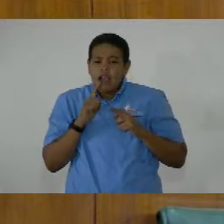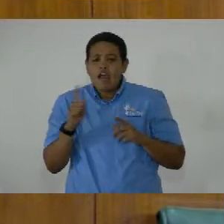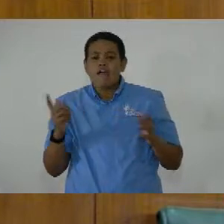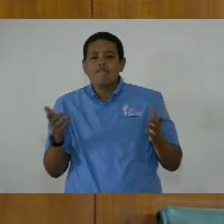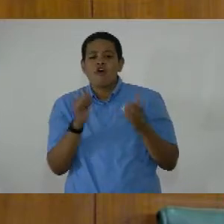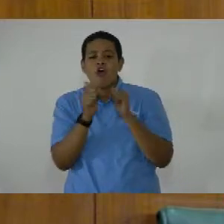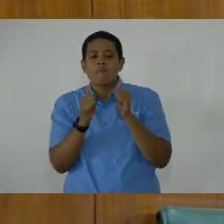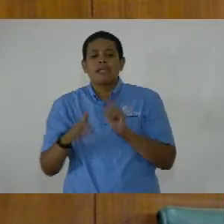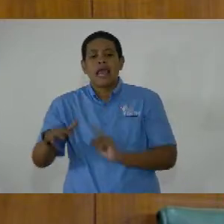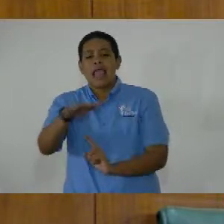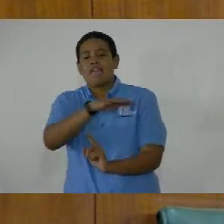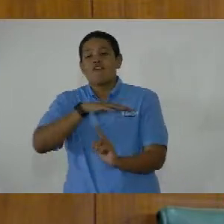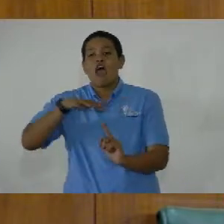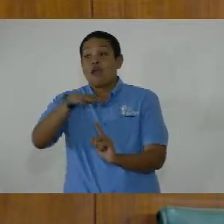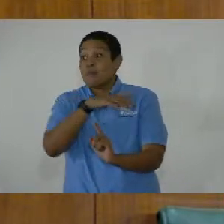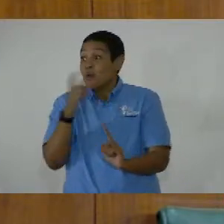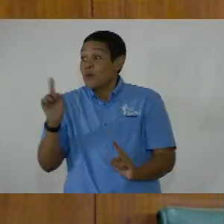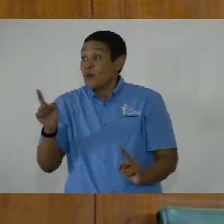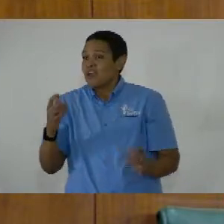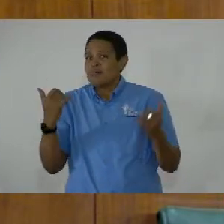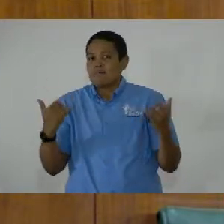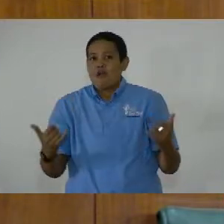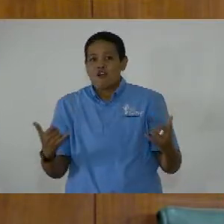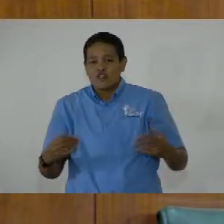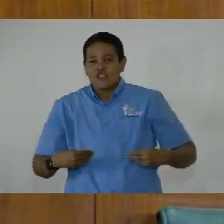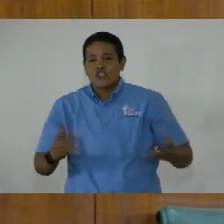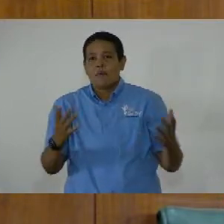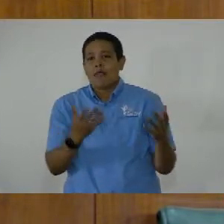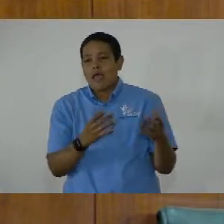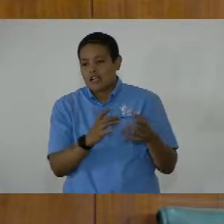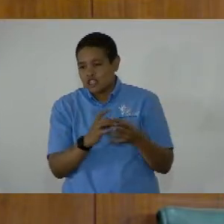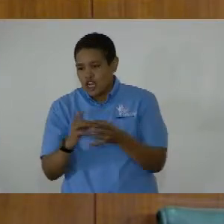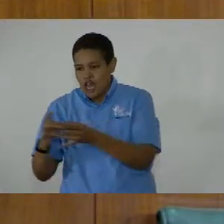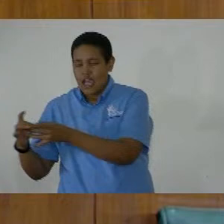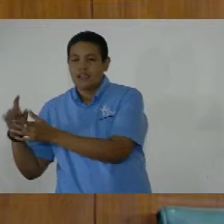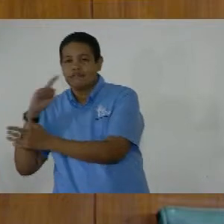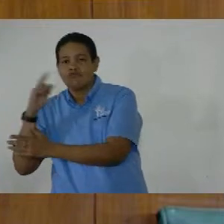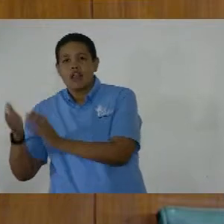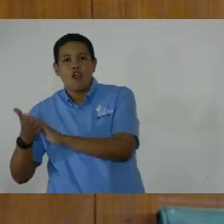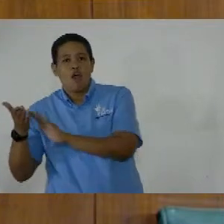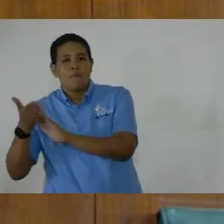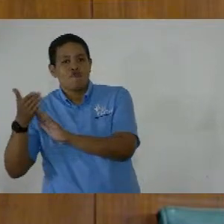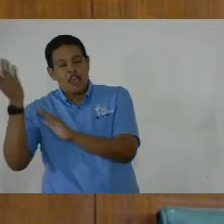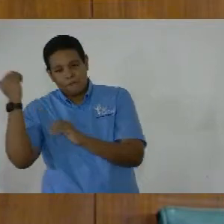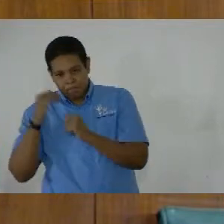competitive environment in which modern supply chains operate.